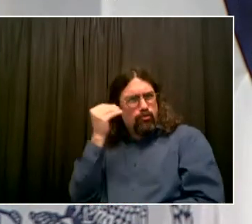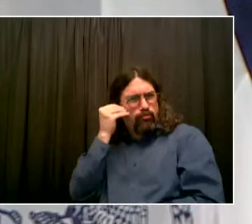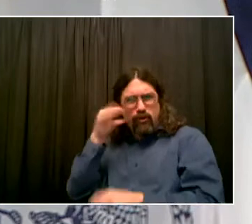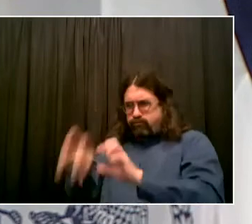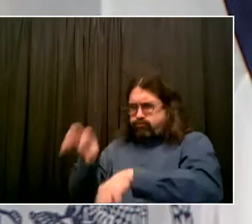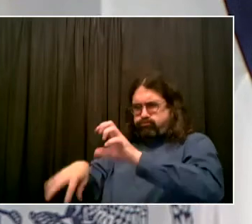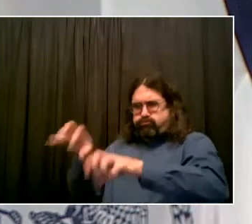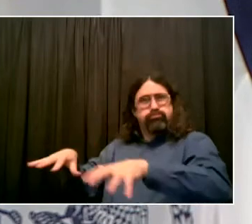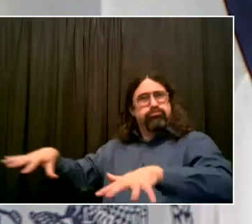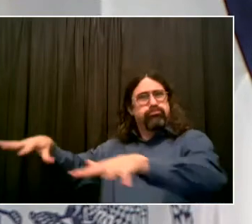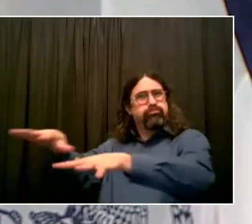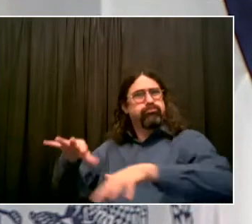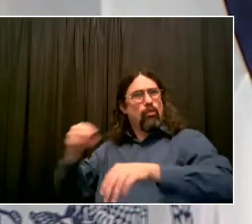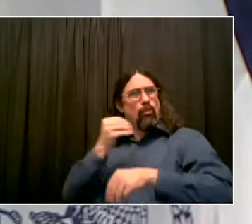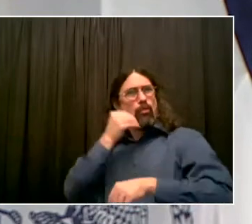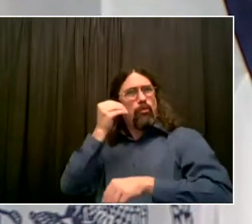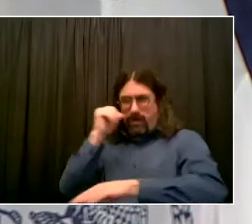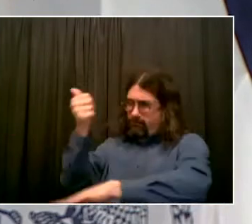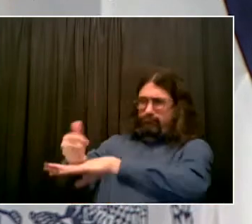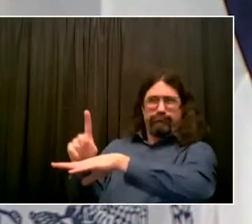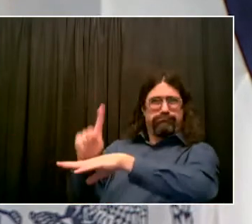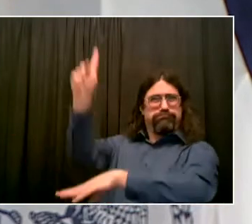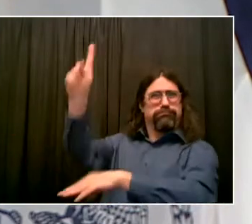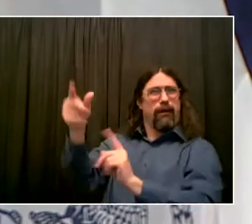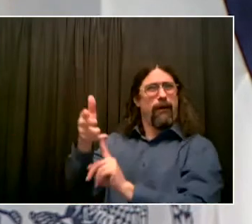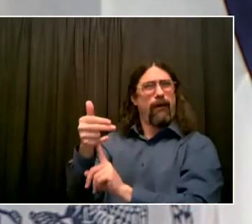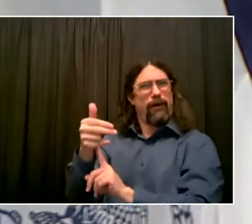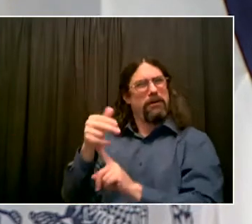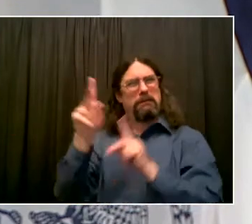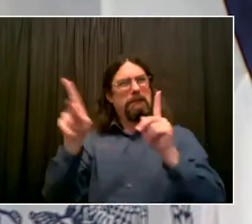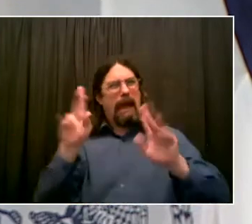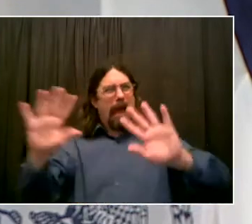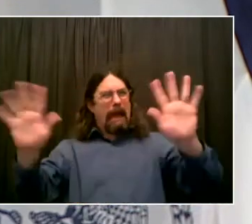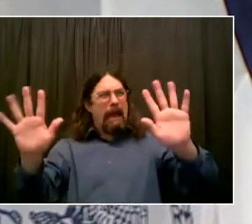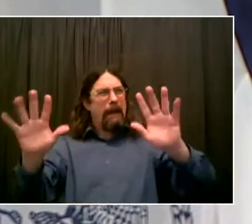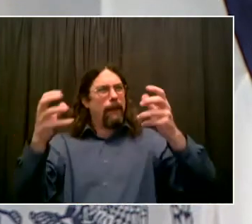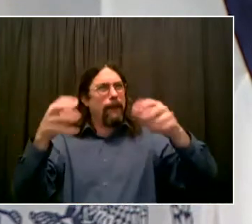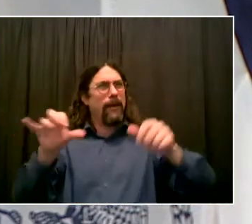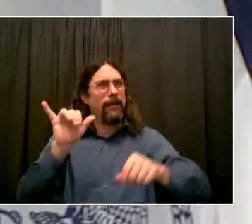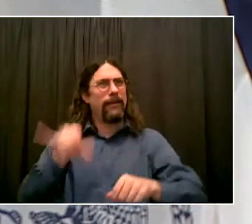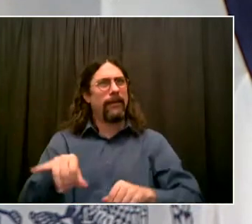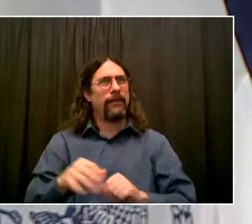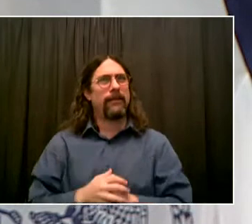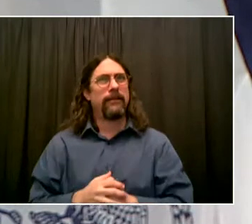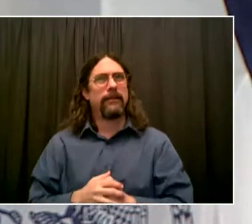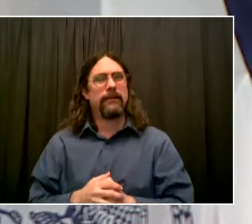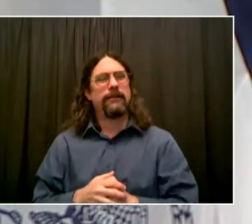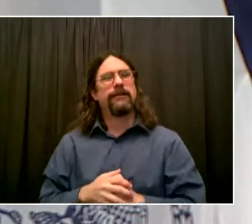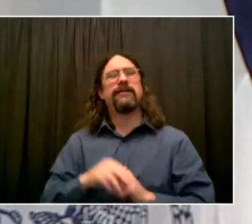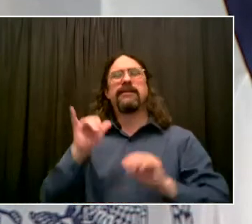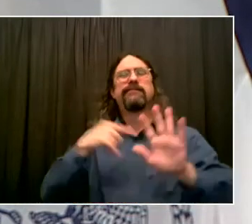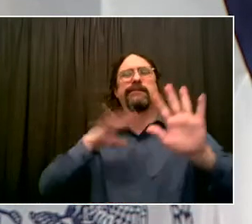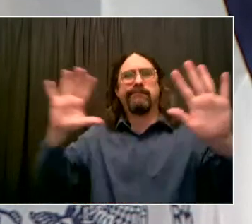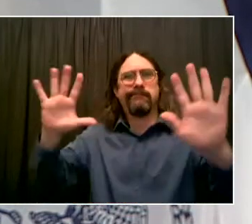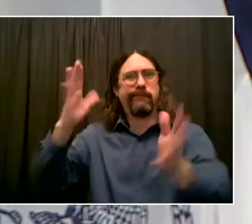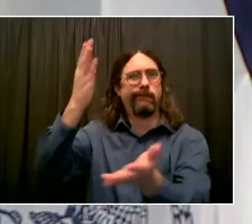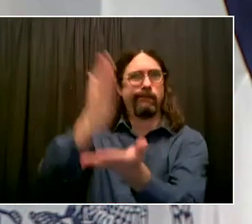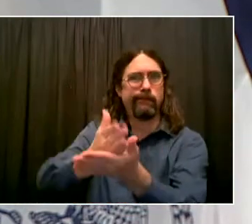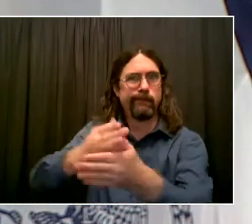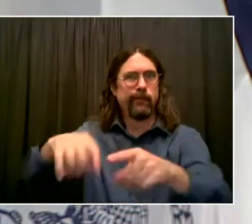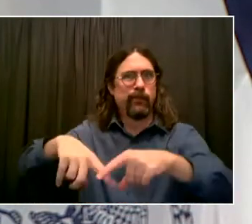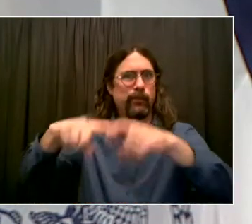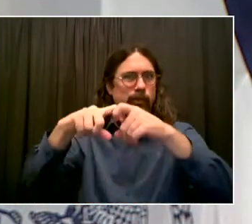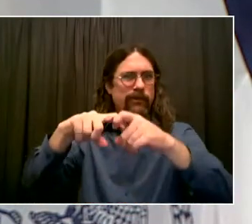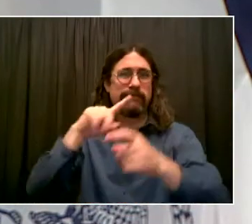amount of rooms going wanting. I think it'll take a long time for those rooms to be filled, but it will happen again. But as new hotels